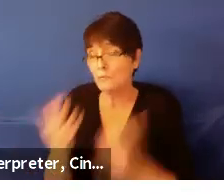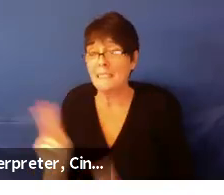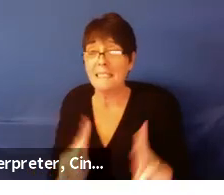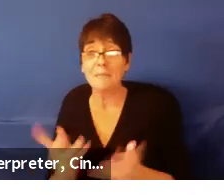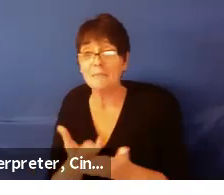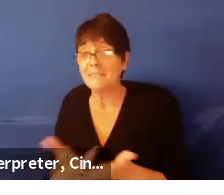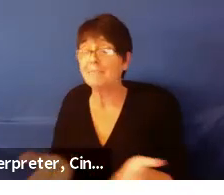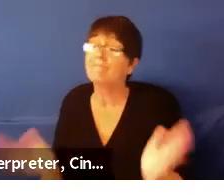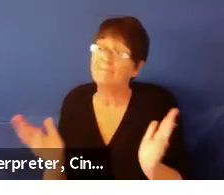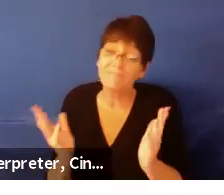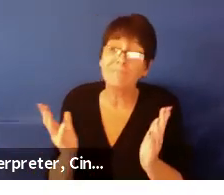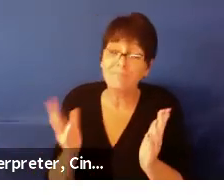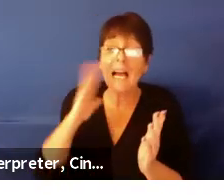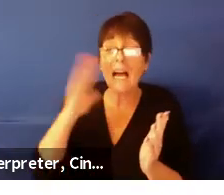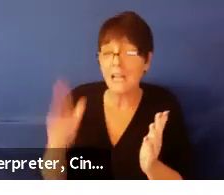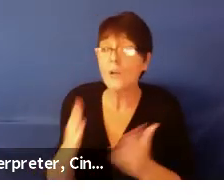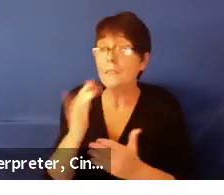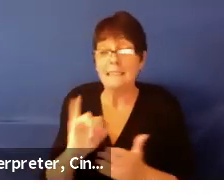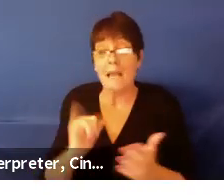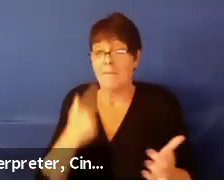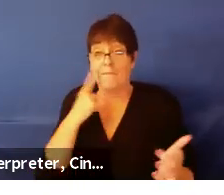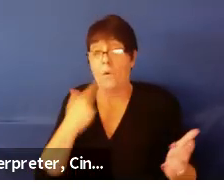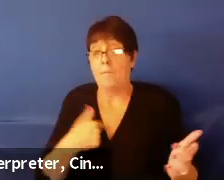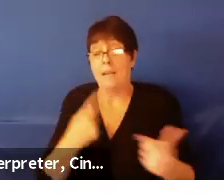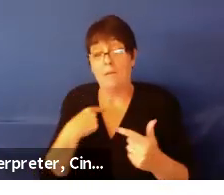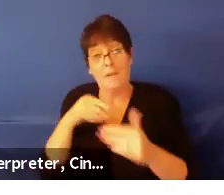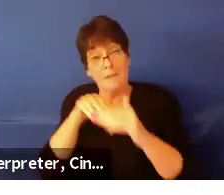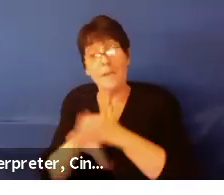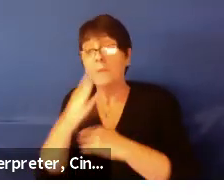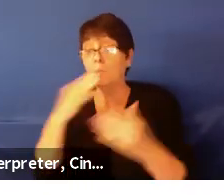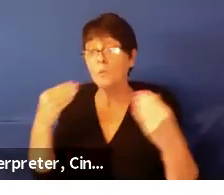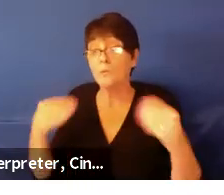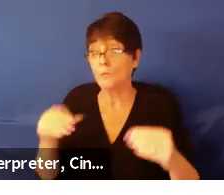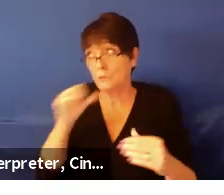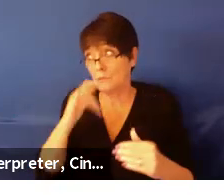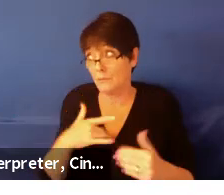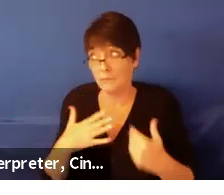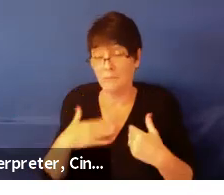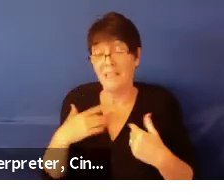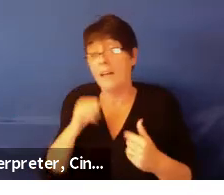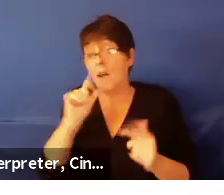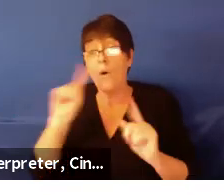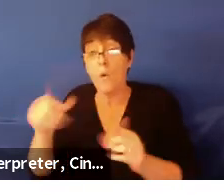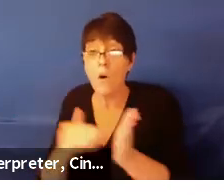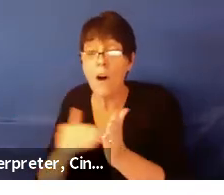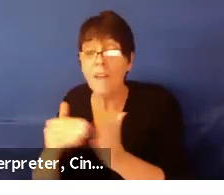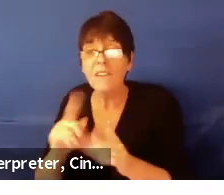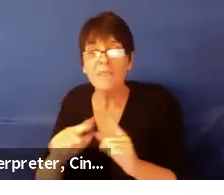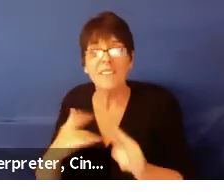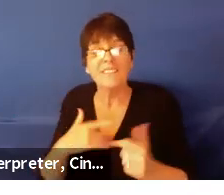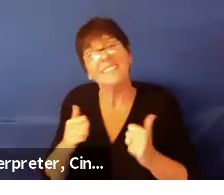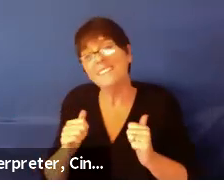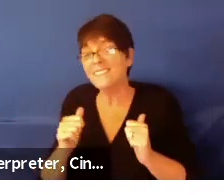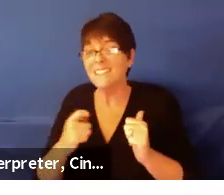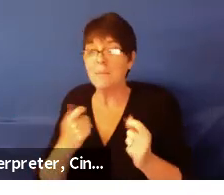just a fact. I know even myself, when I go to the grocery store, I don't go very often, but when I do, it's a little unnerving to